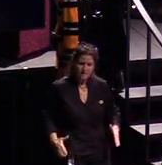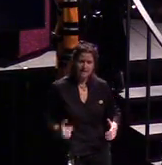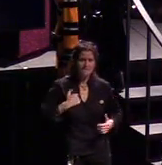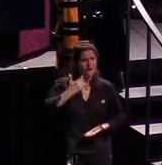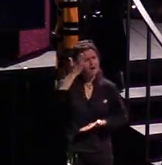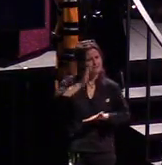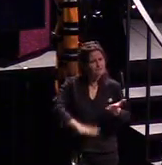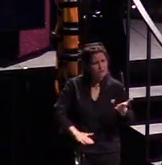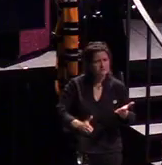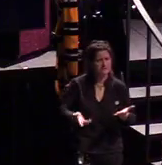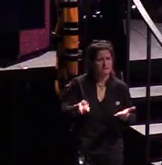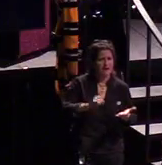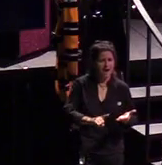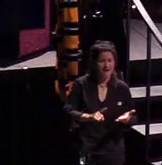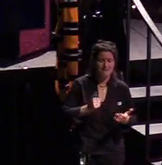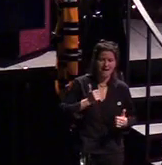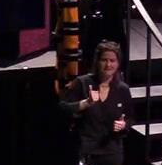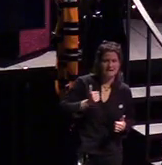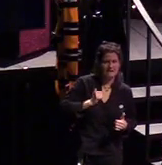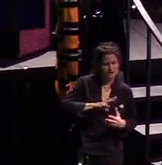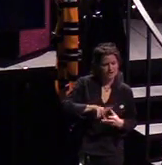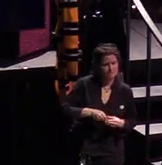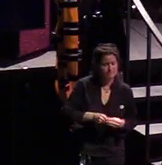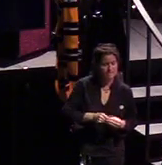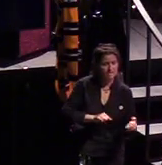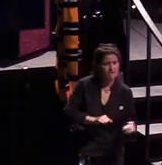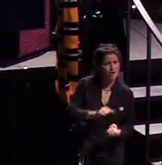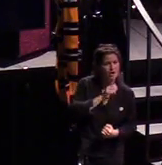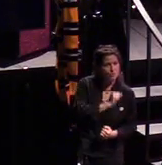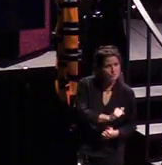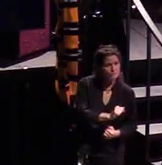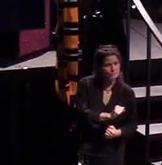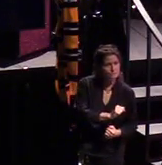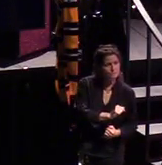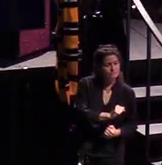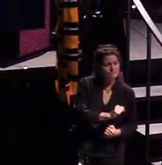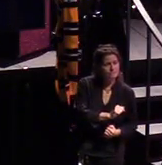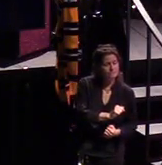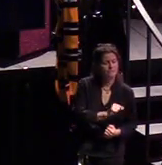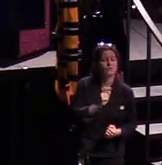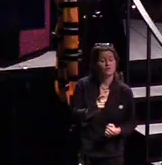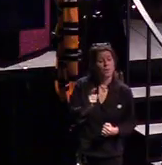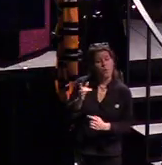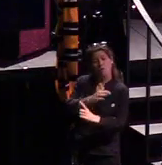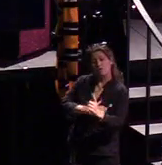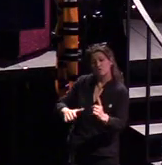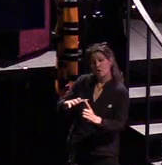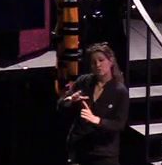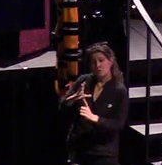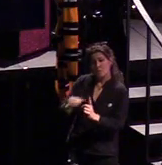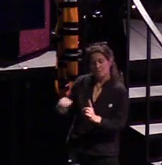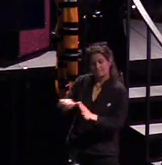experiences and my expectations a goat with this in mind the social model underpins